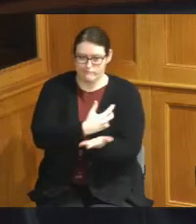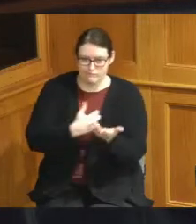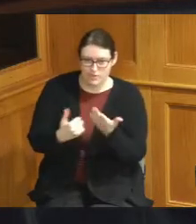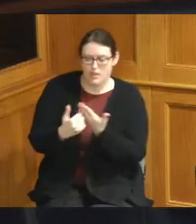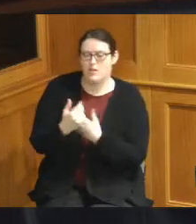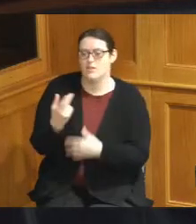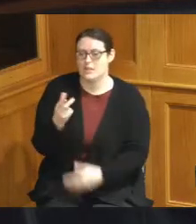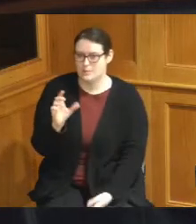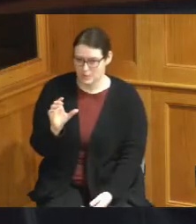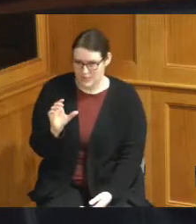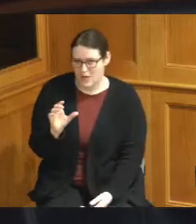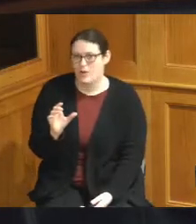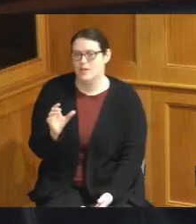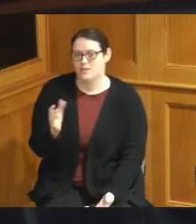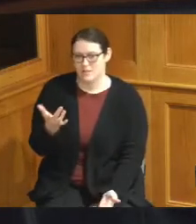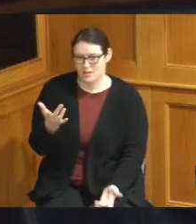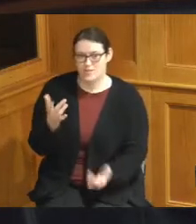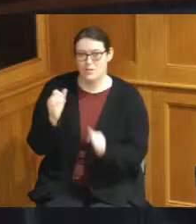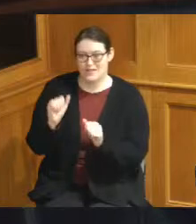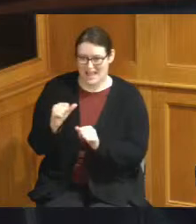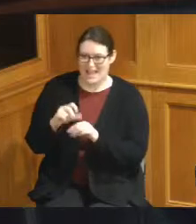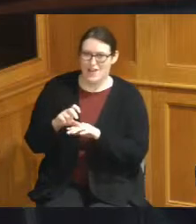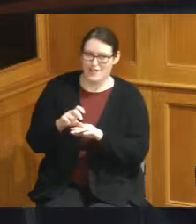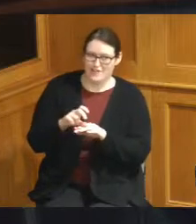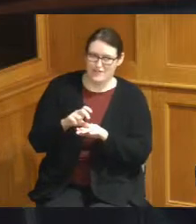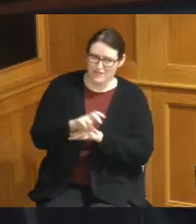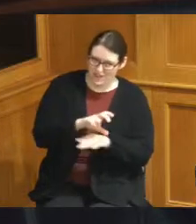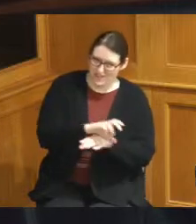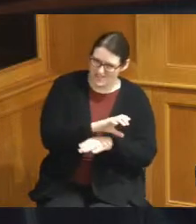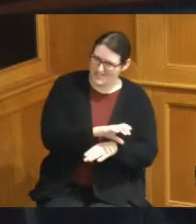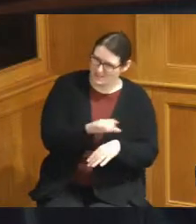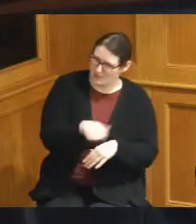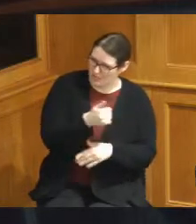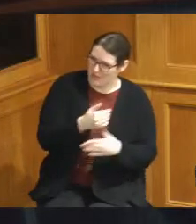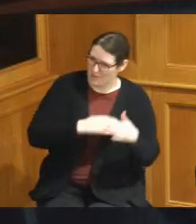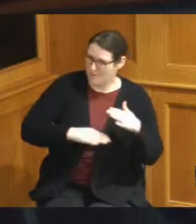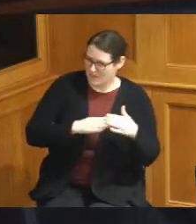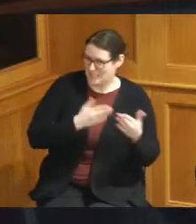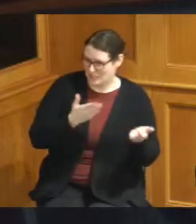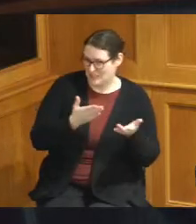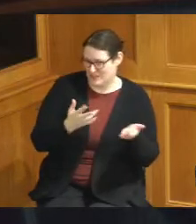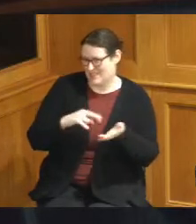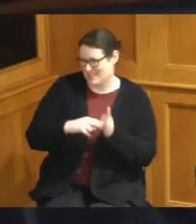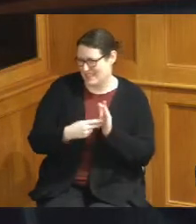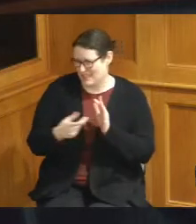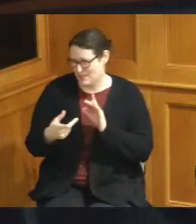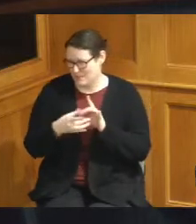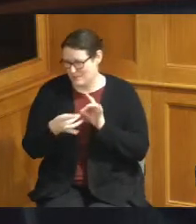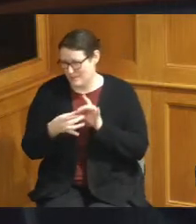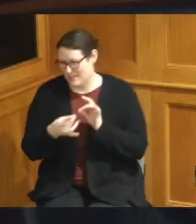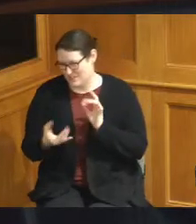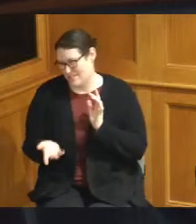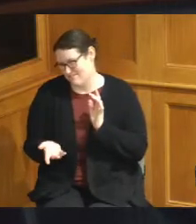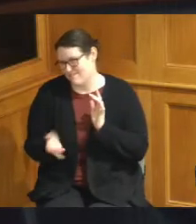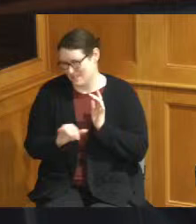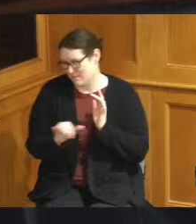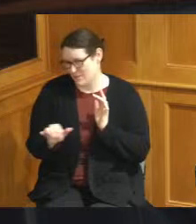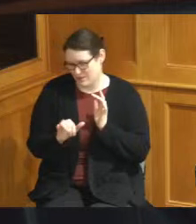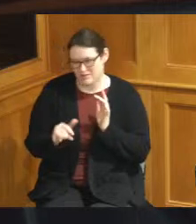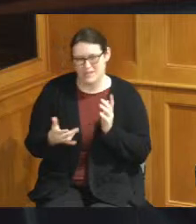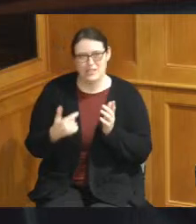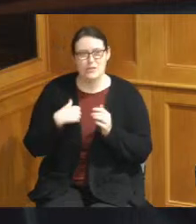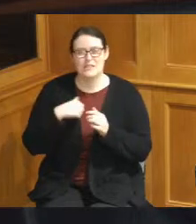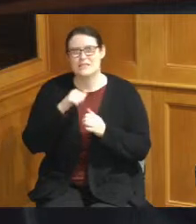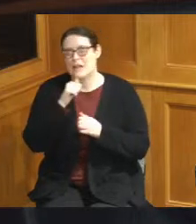for the purpose of funding kind of the basic services that we do, as you mentioned, here in the county. So it was not